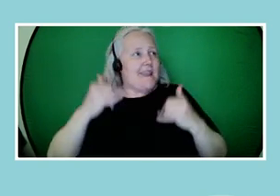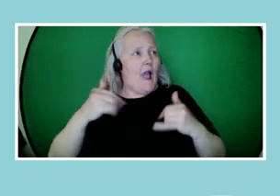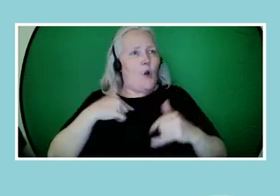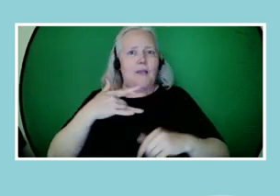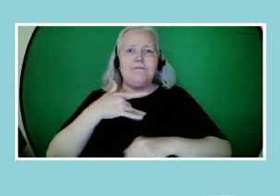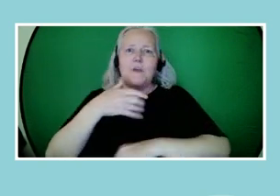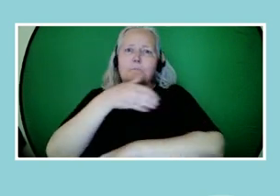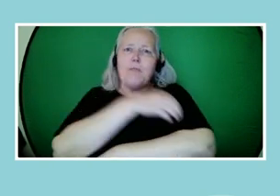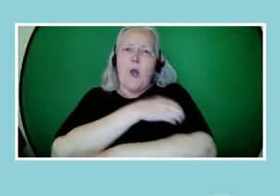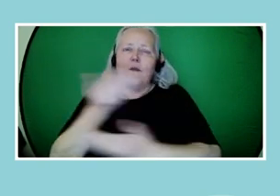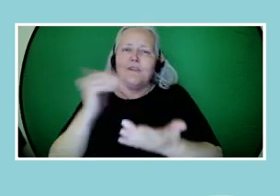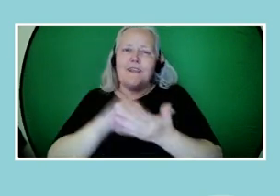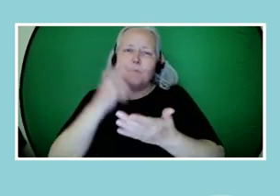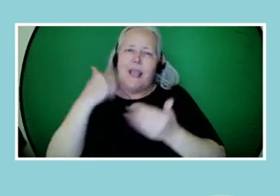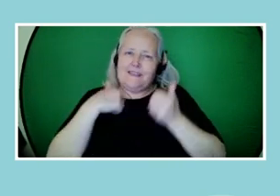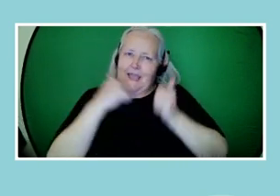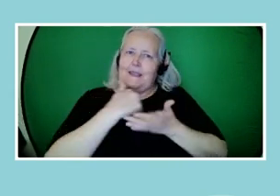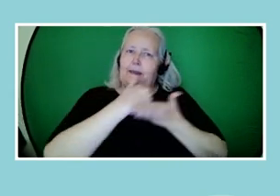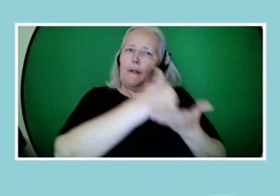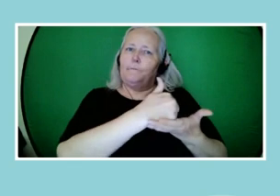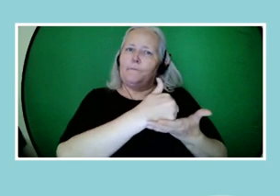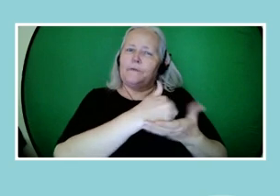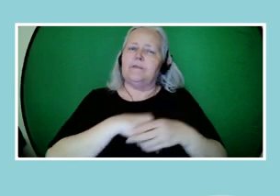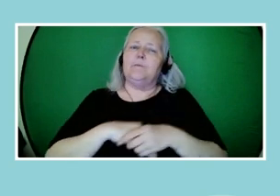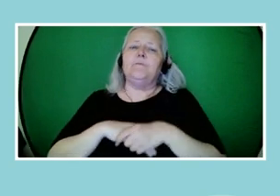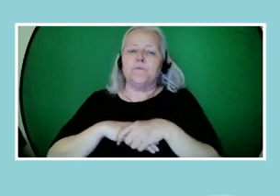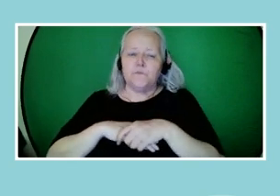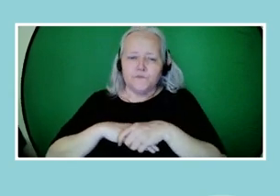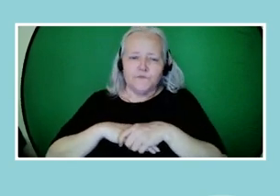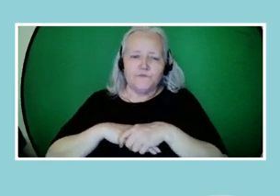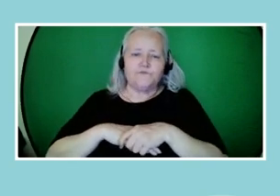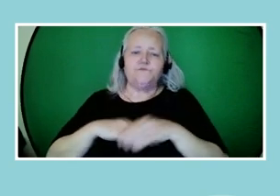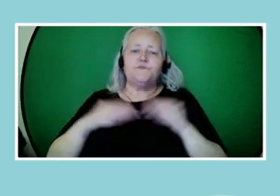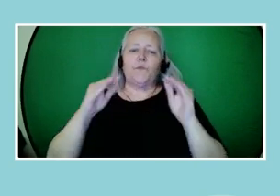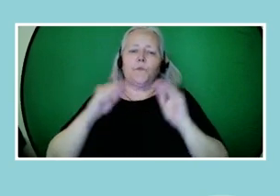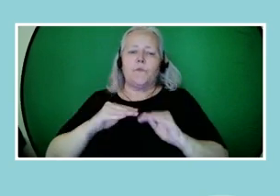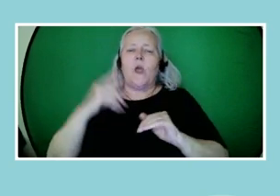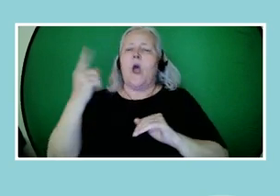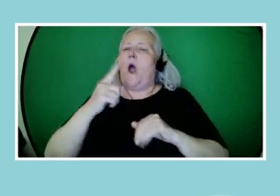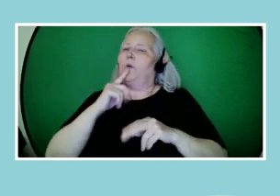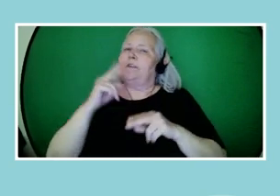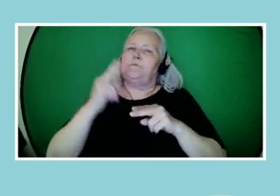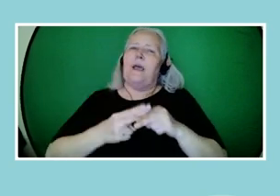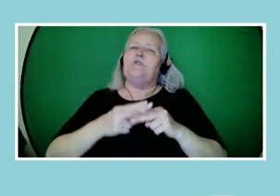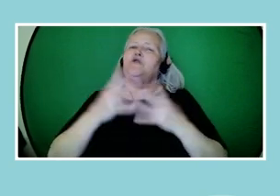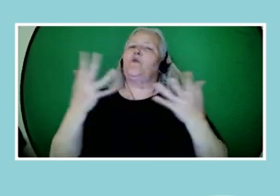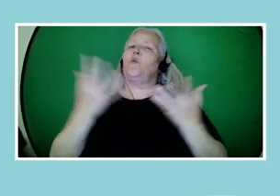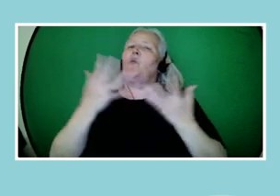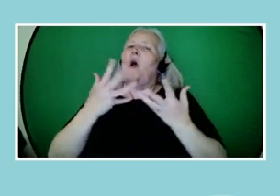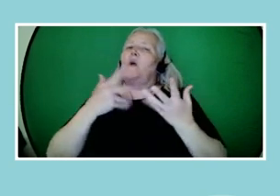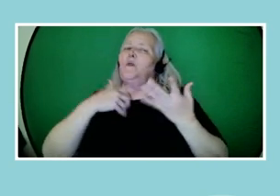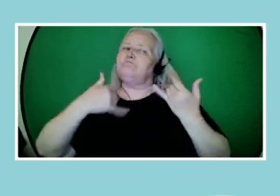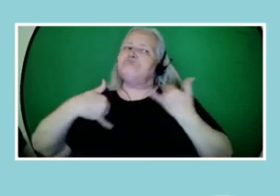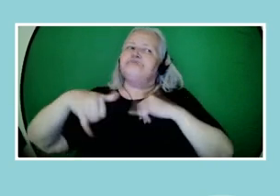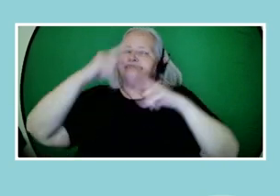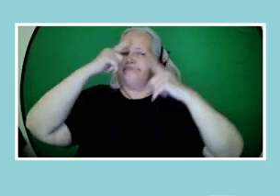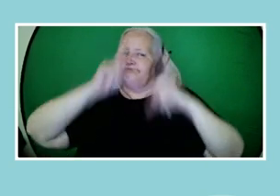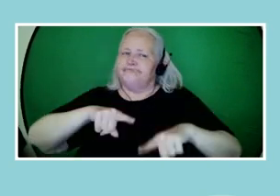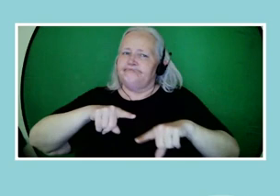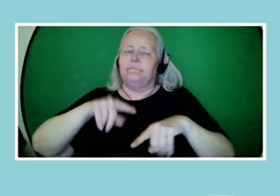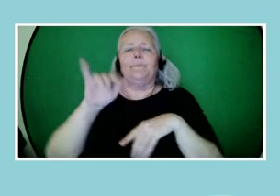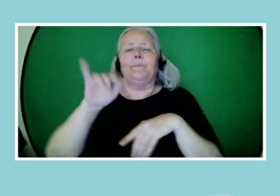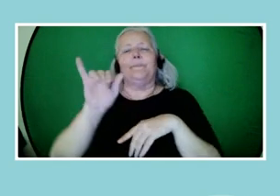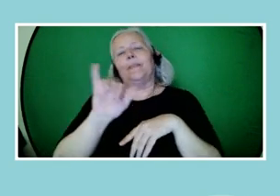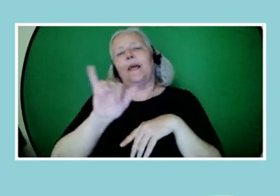again. And always refer to established norms. You know, established norms can be things like, you